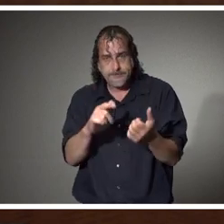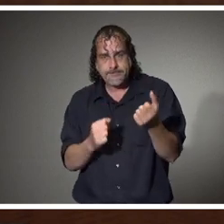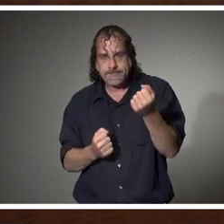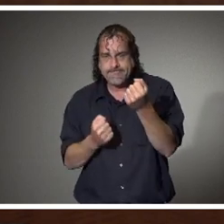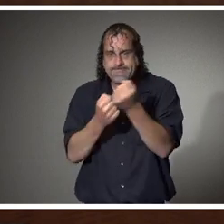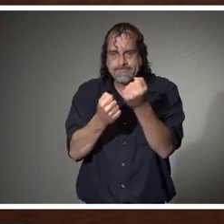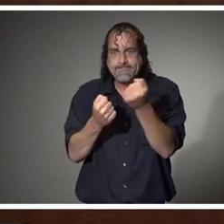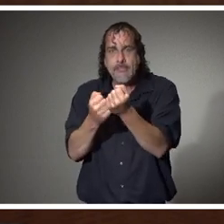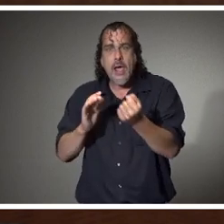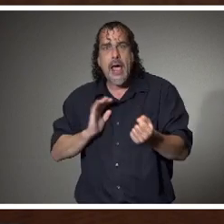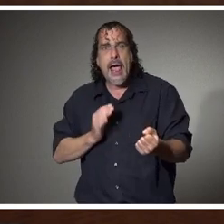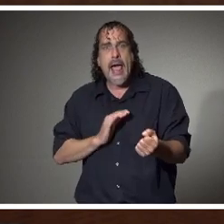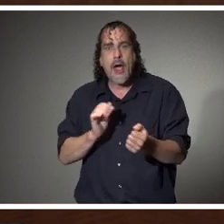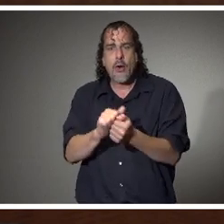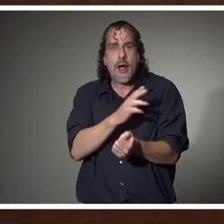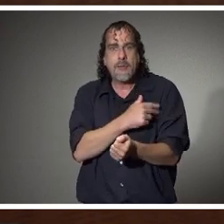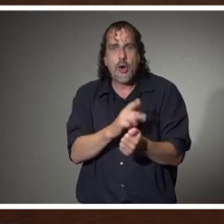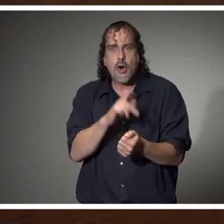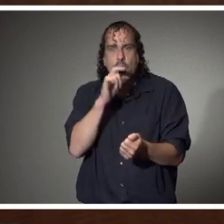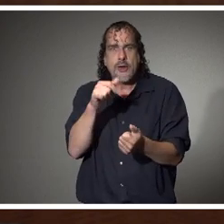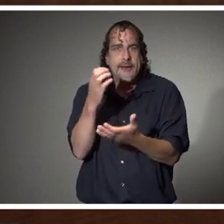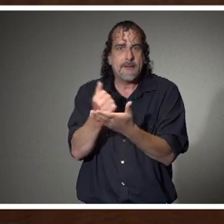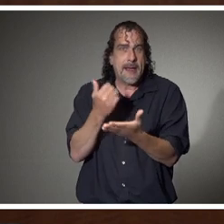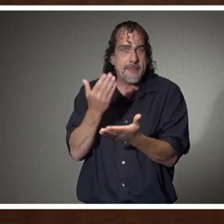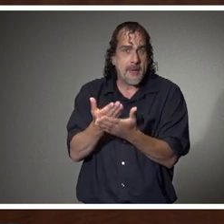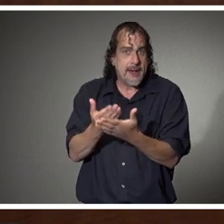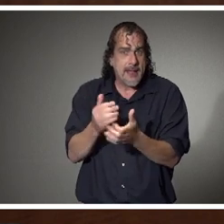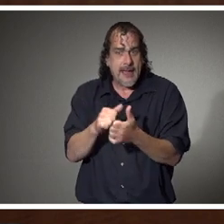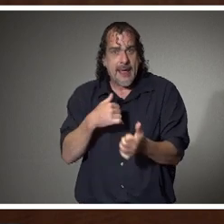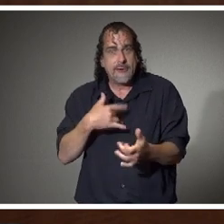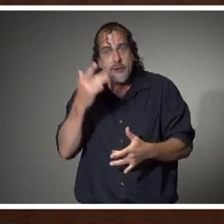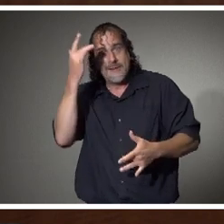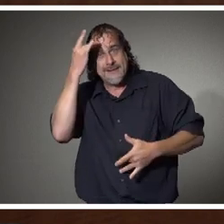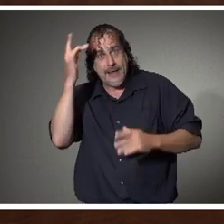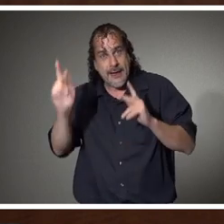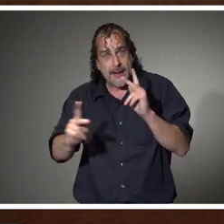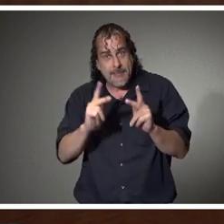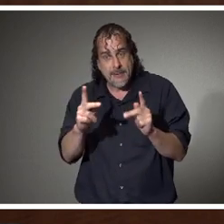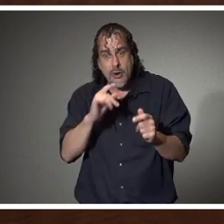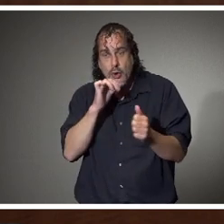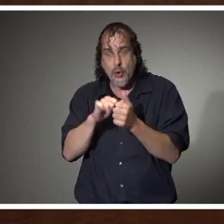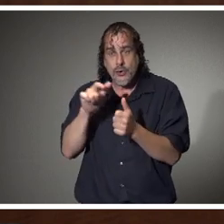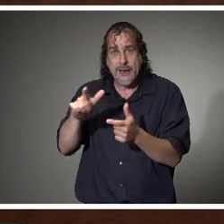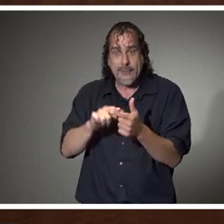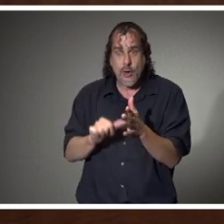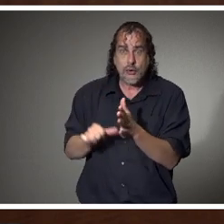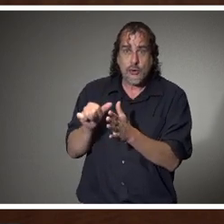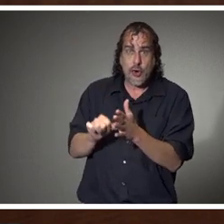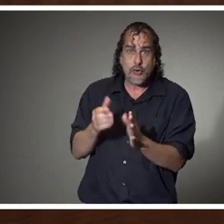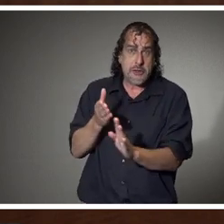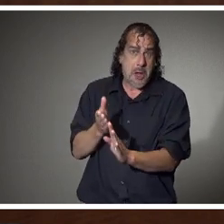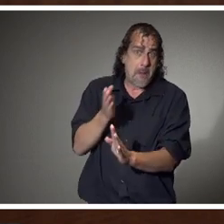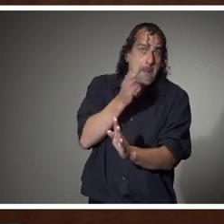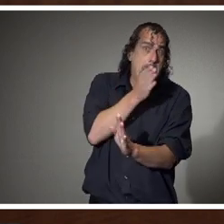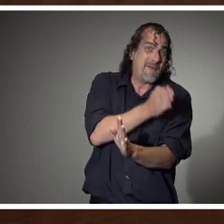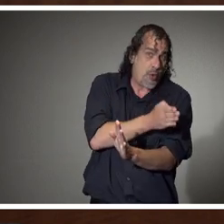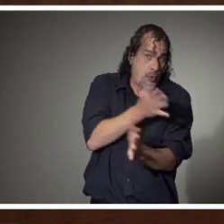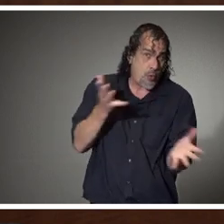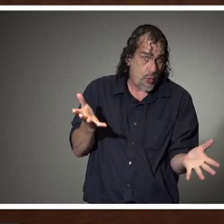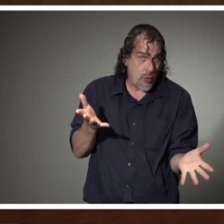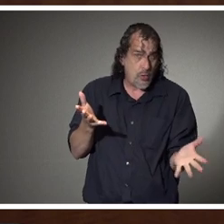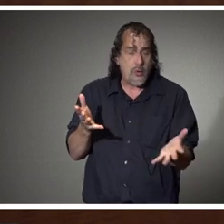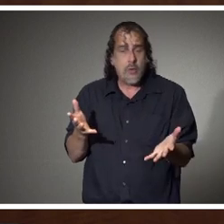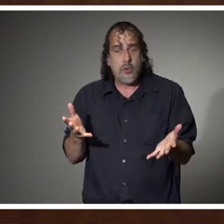hospitals, which need the revenue, not to mention to sick people who needed the elective procedures performed. The